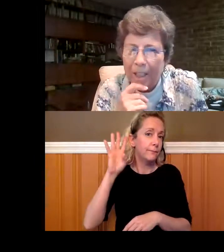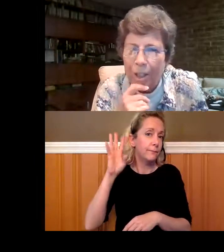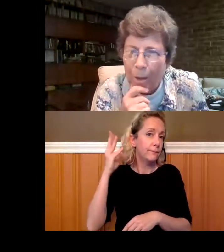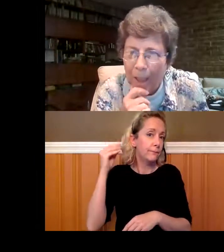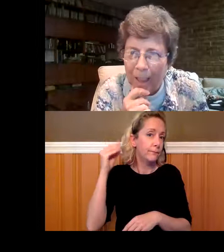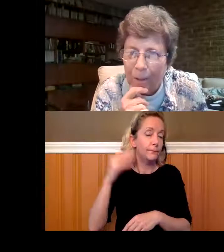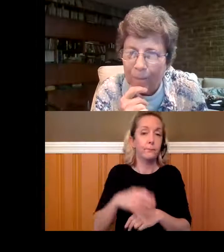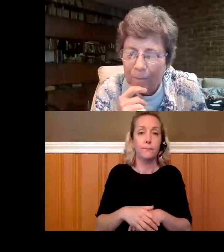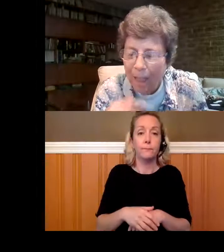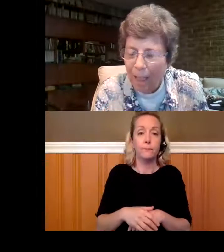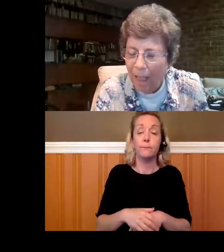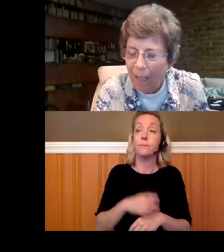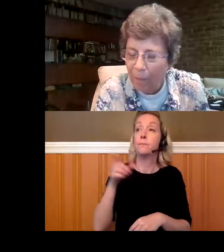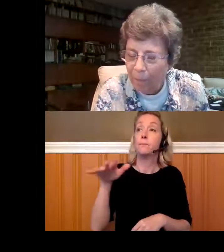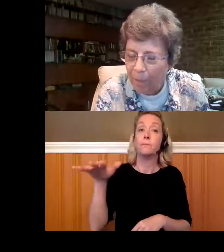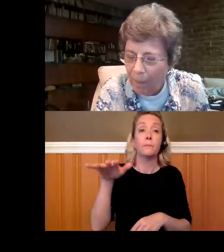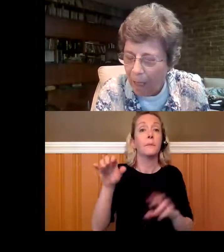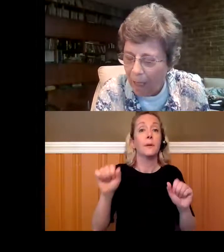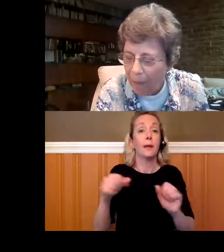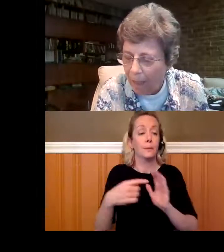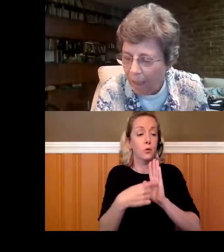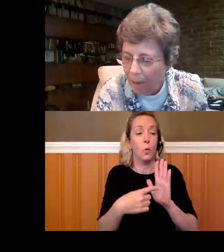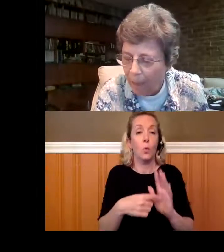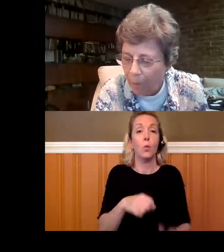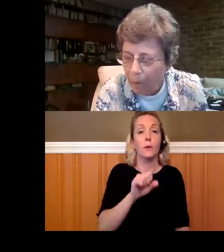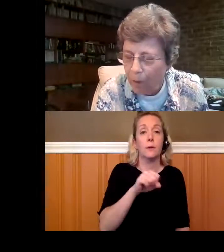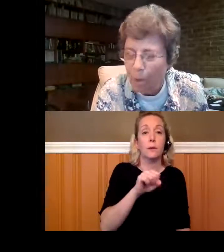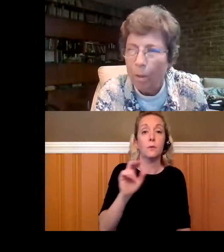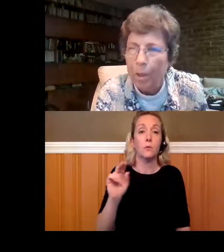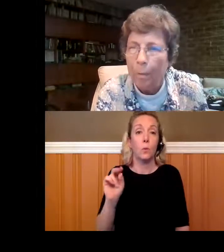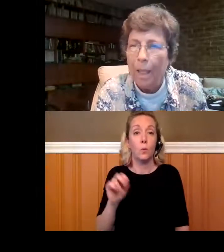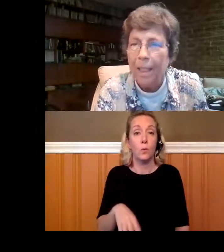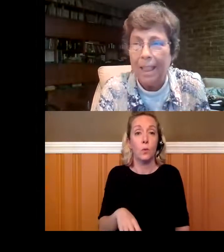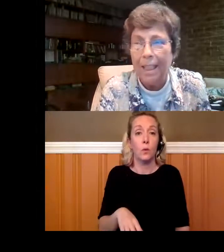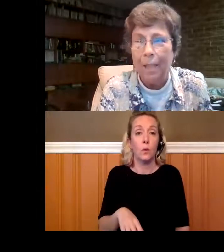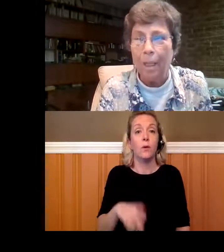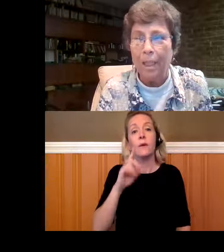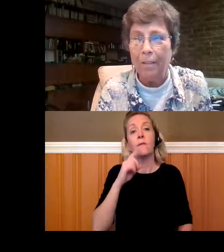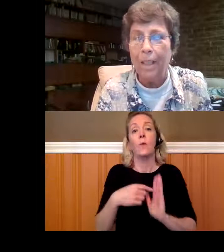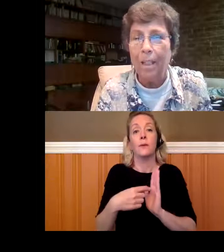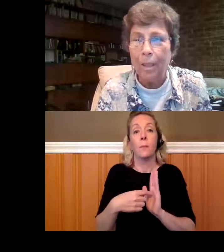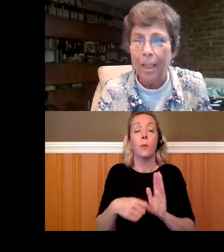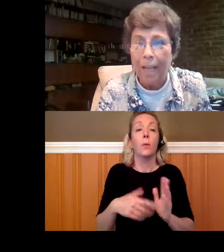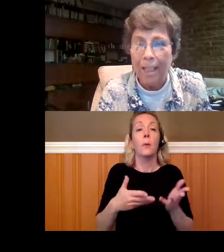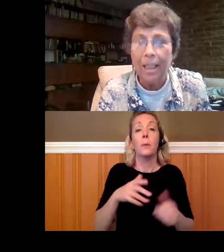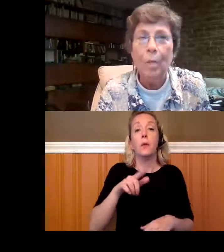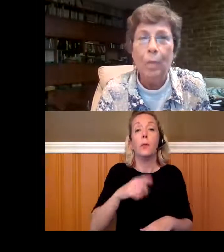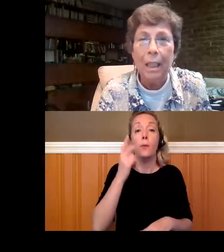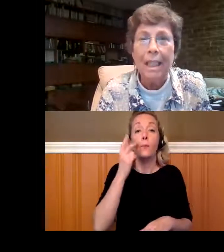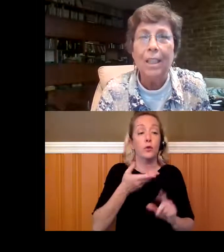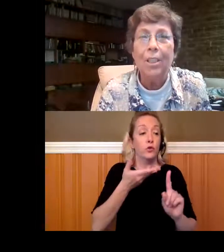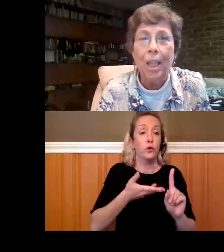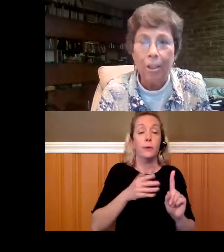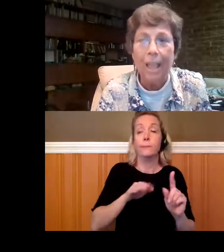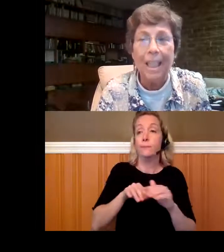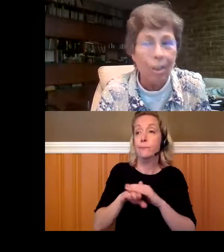signal. Sometimes the deafblind person will go into the bus, they can see well enough, and they'll ask, please shake your head